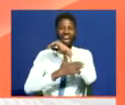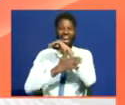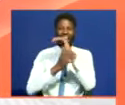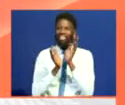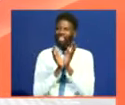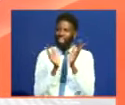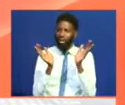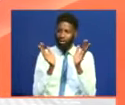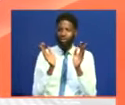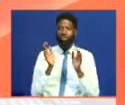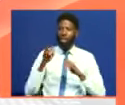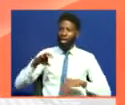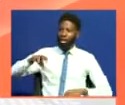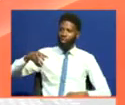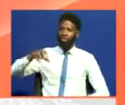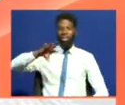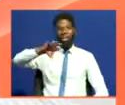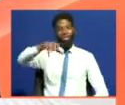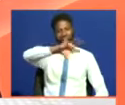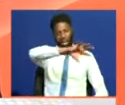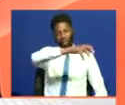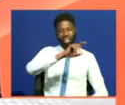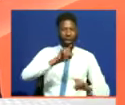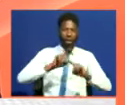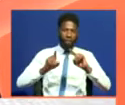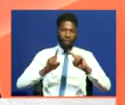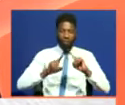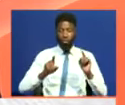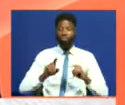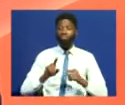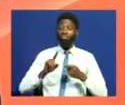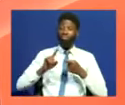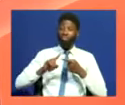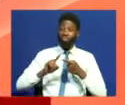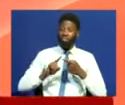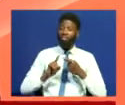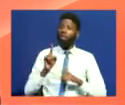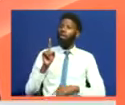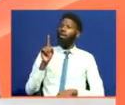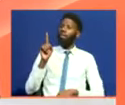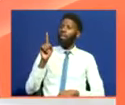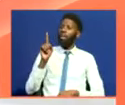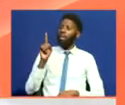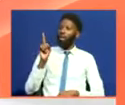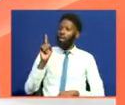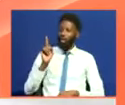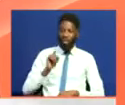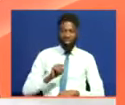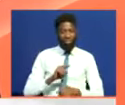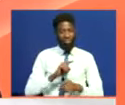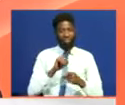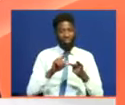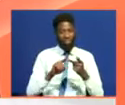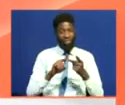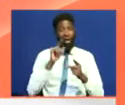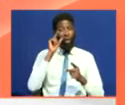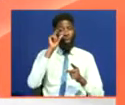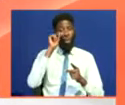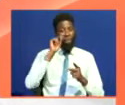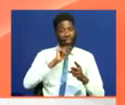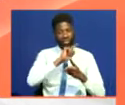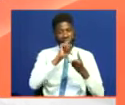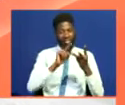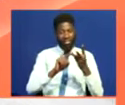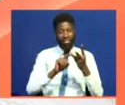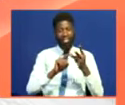the counties. Like, we have an office in Nairobi, we have another one in Mombasa, and another one in Kisumu. And the data loads that are streaming